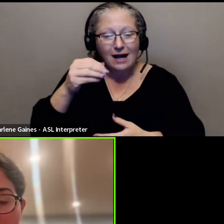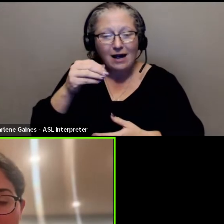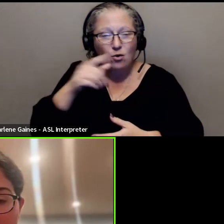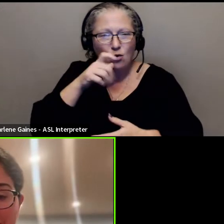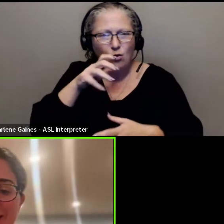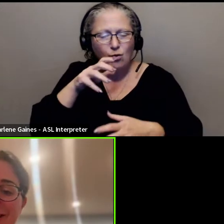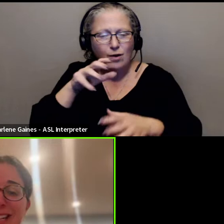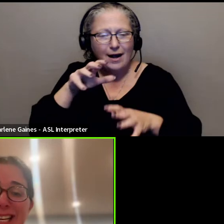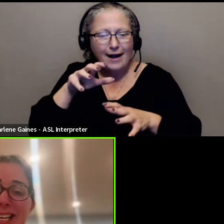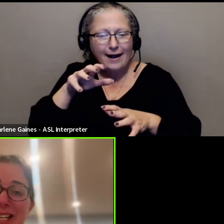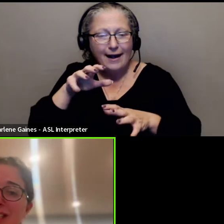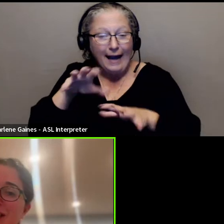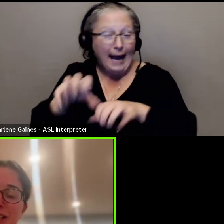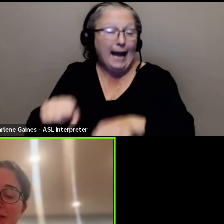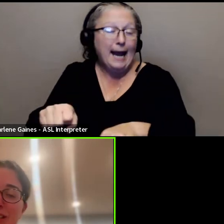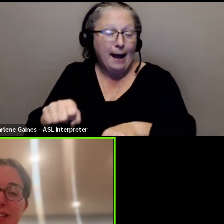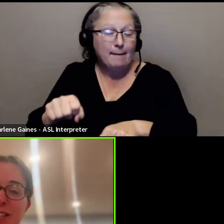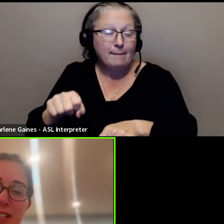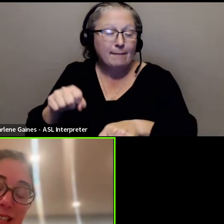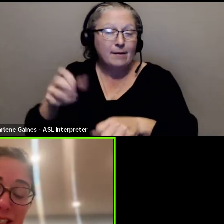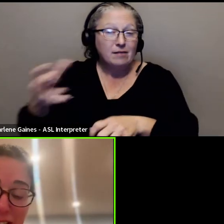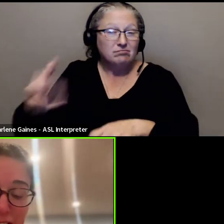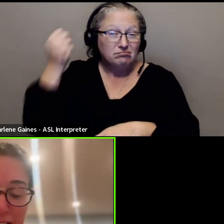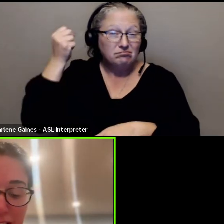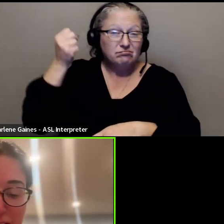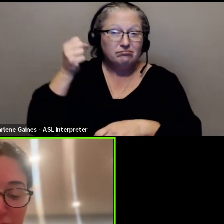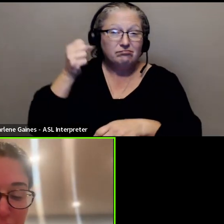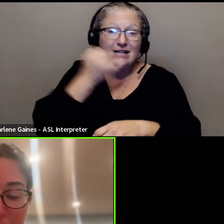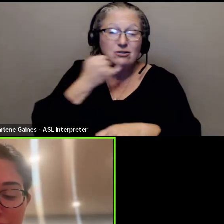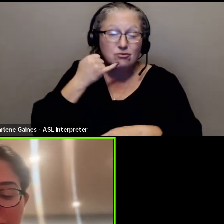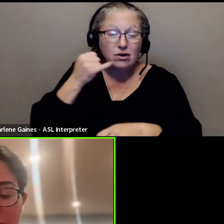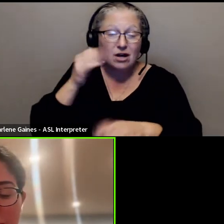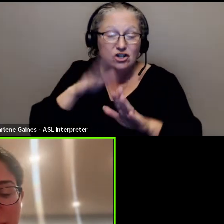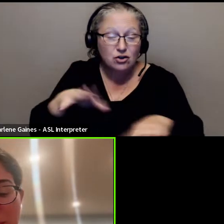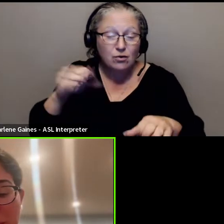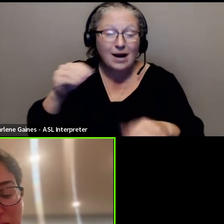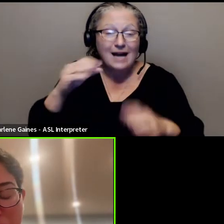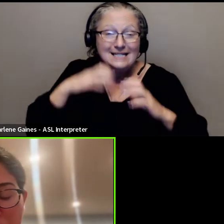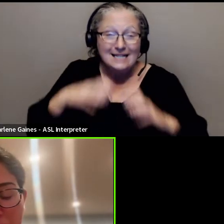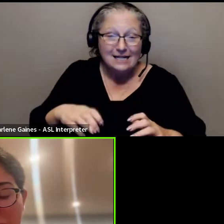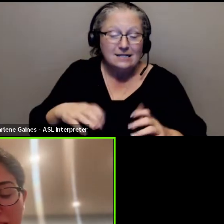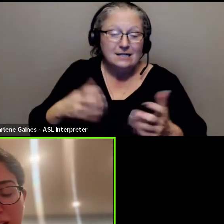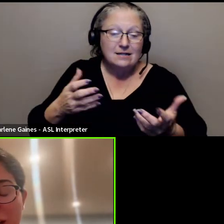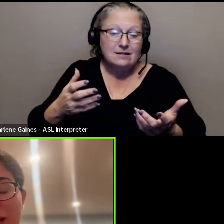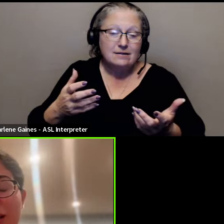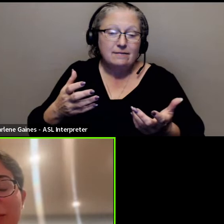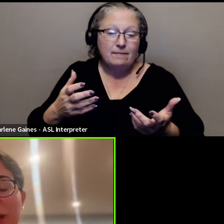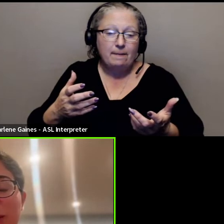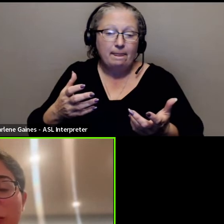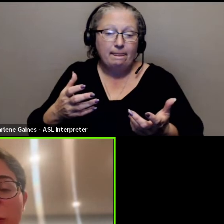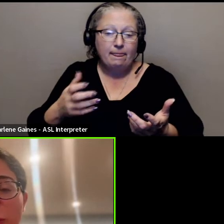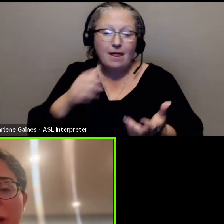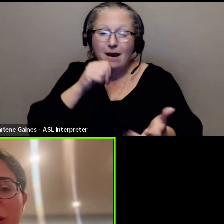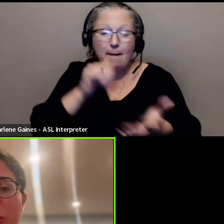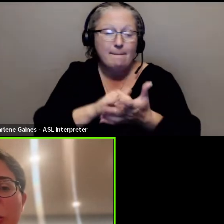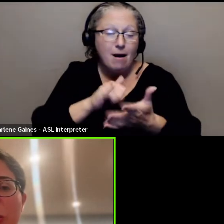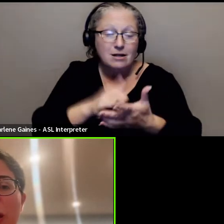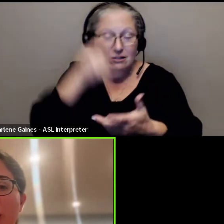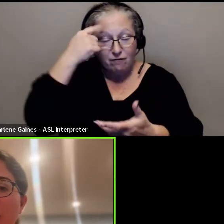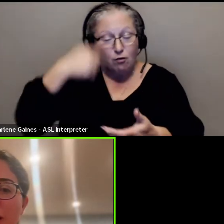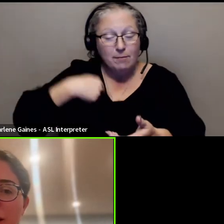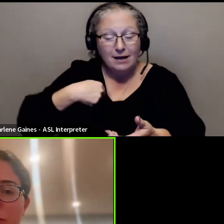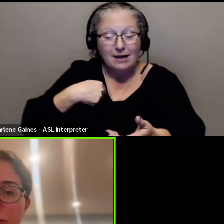of Israeli kids, citizens. So it is impossible for me